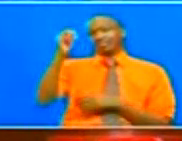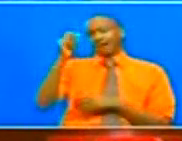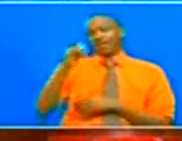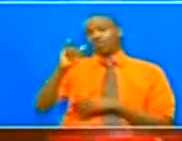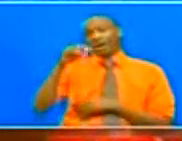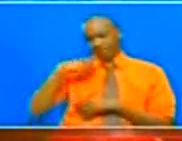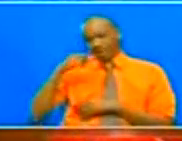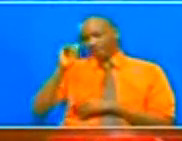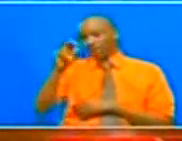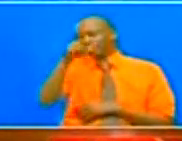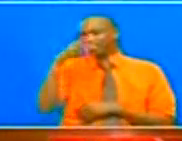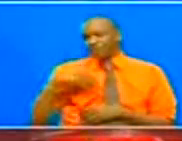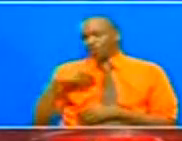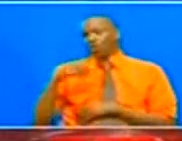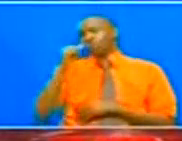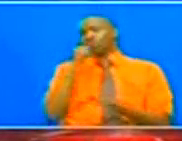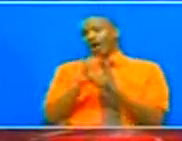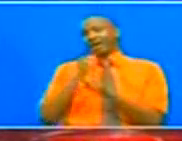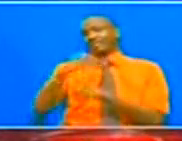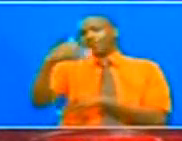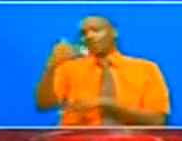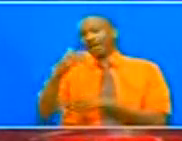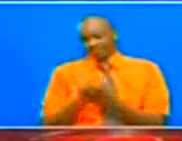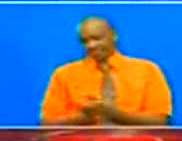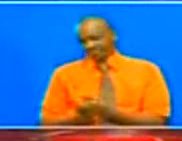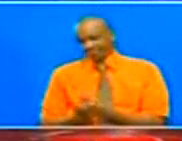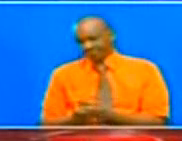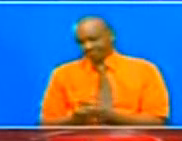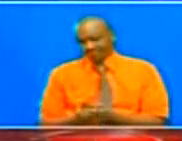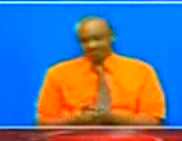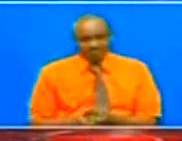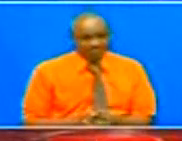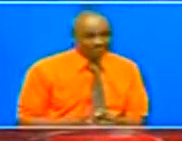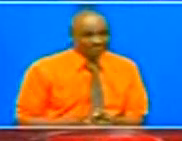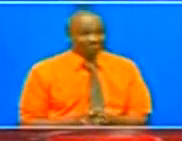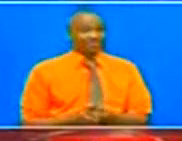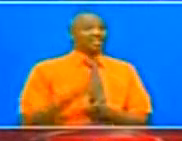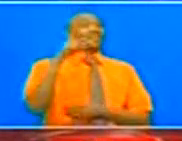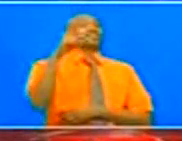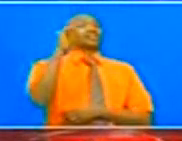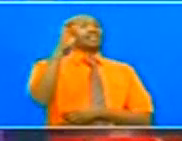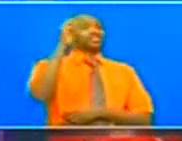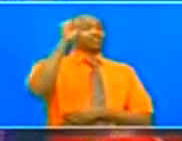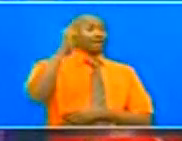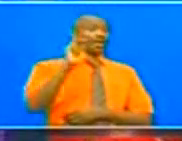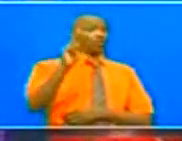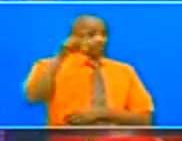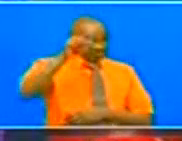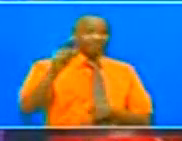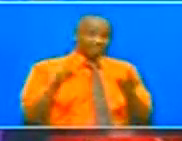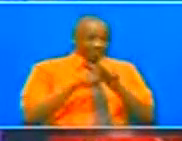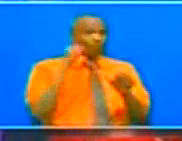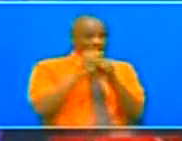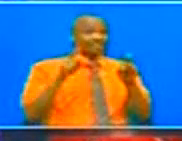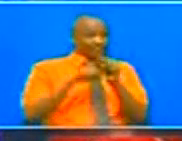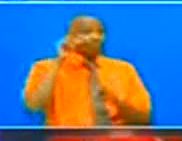port. We've heard about the sugar barons. One, Kismayo is a busy port like Mogadishu, like Mombasa. And